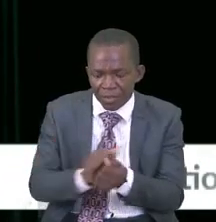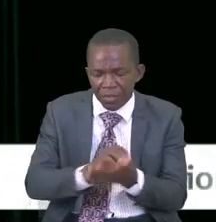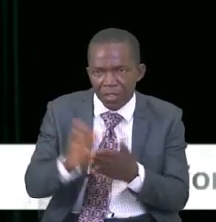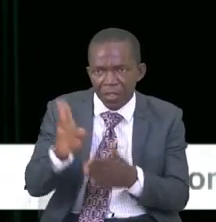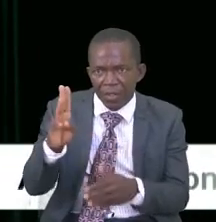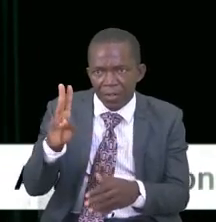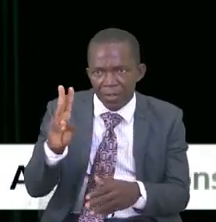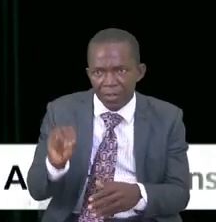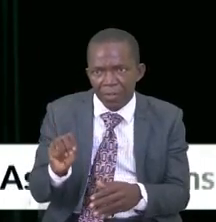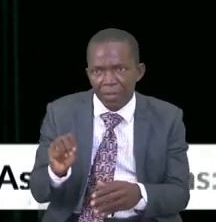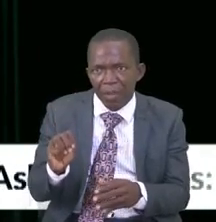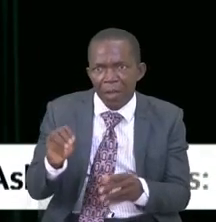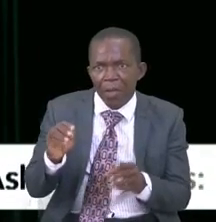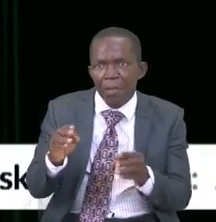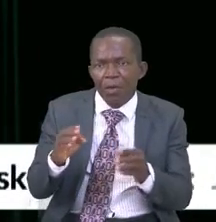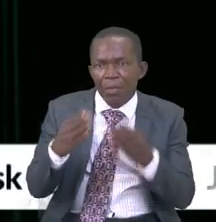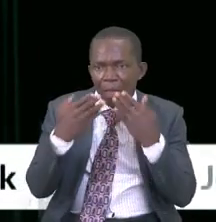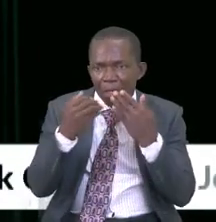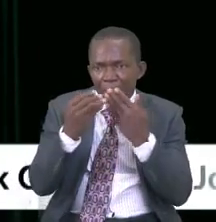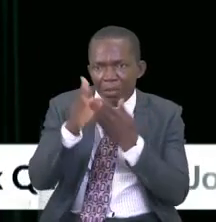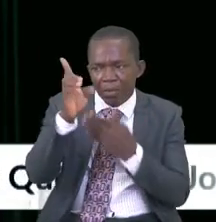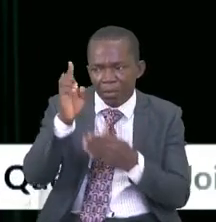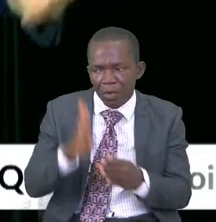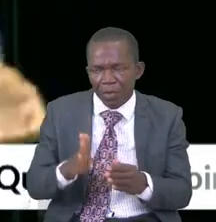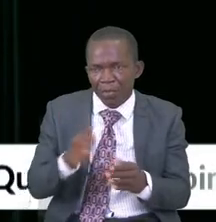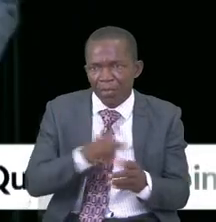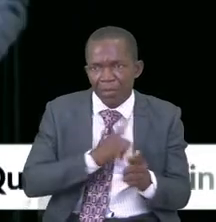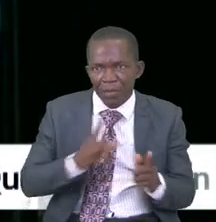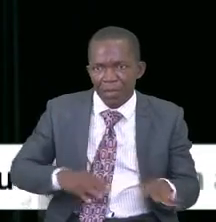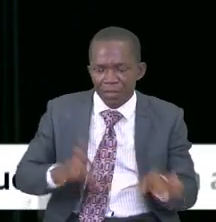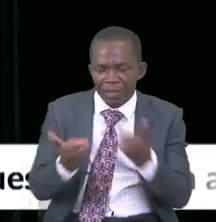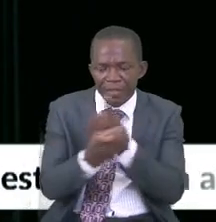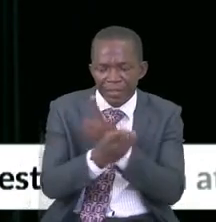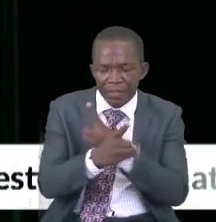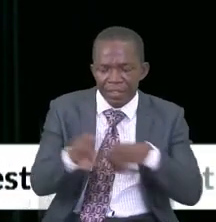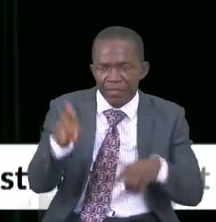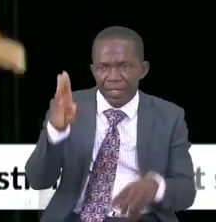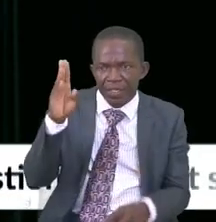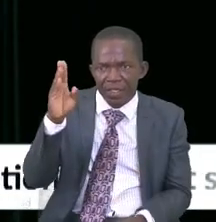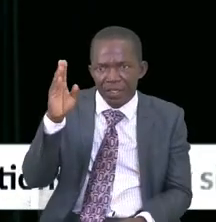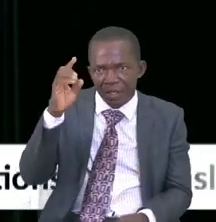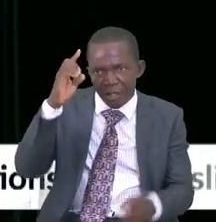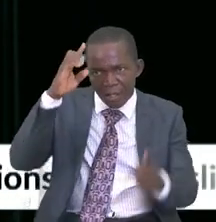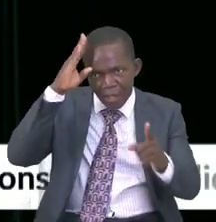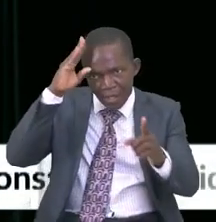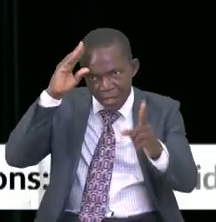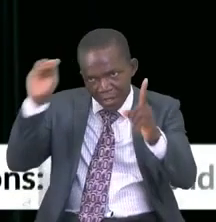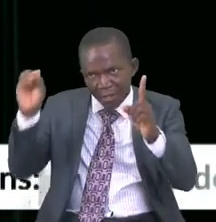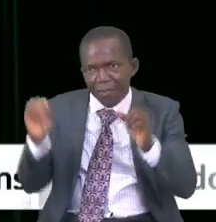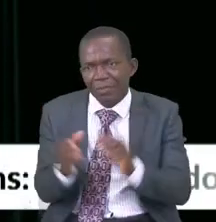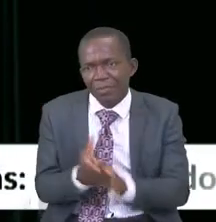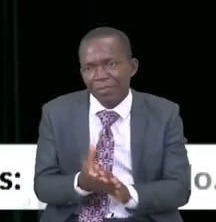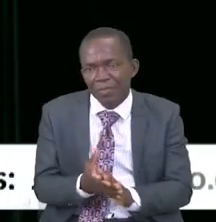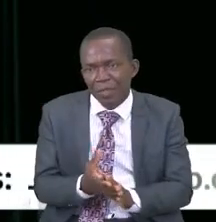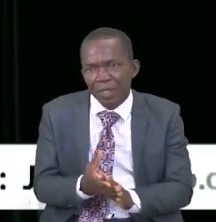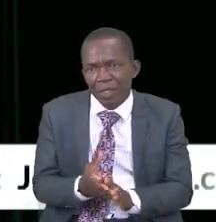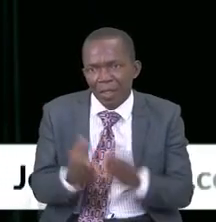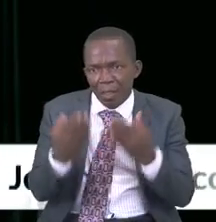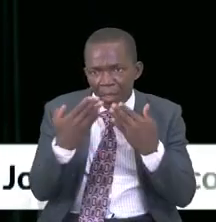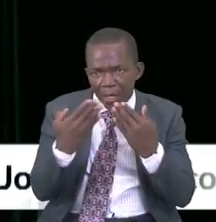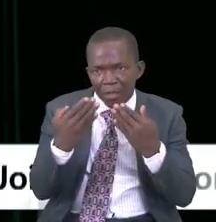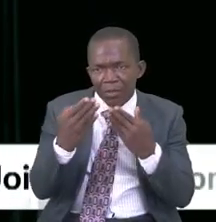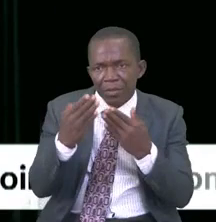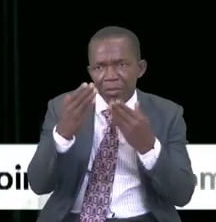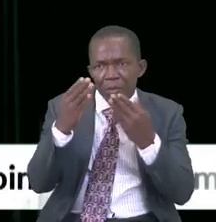he escaped and he went somewhere unknown and nobody was asking after him. Thank God for Barnabas. He went and he fetched him. Now Paul the